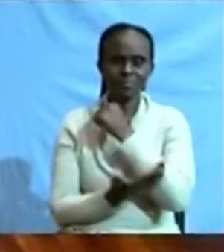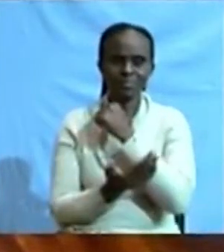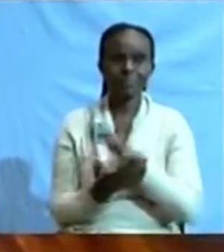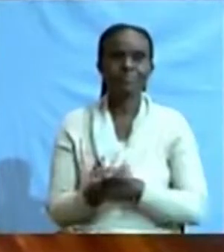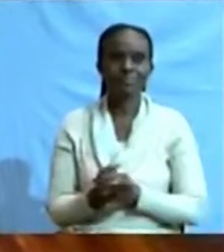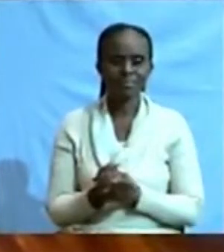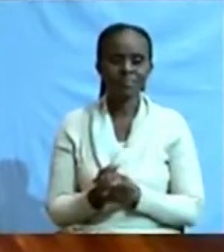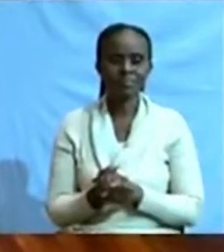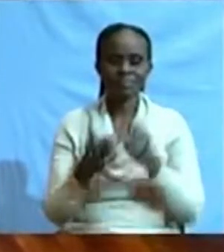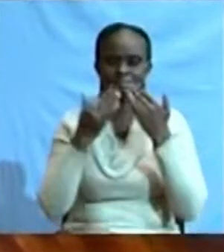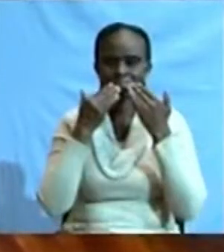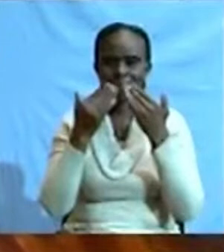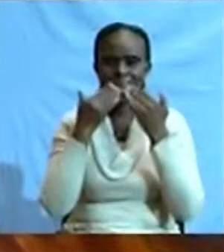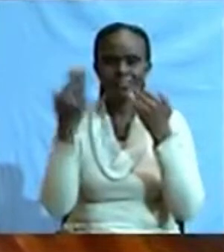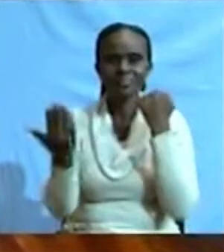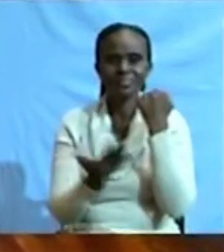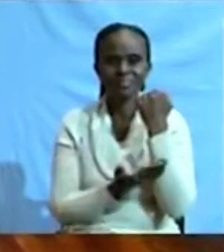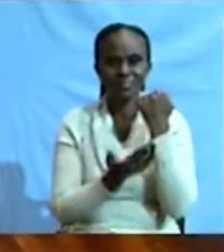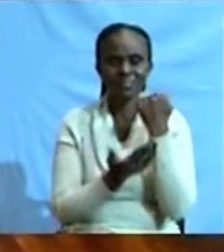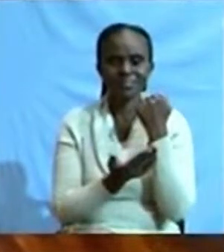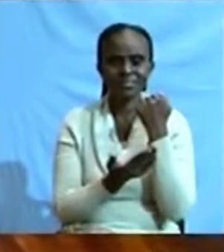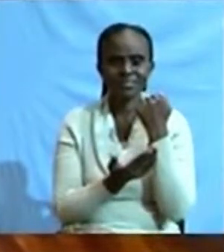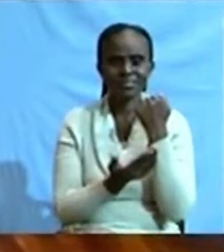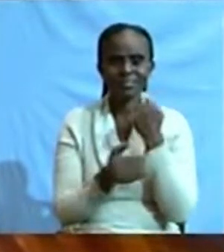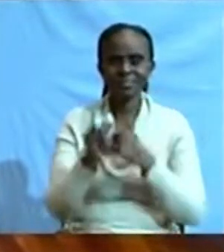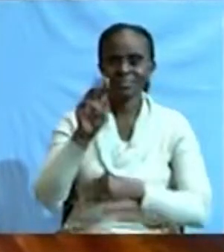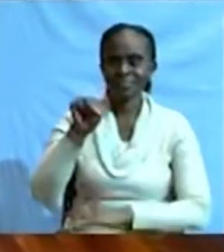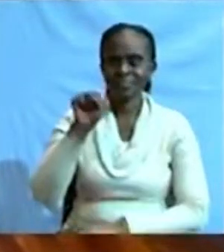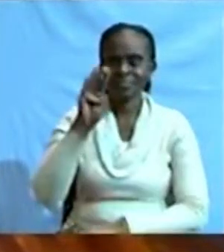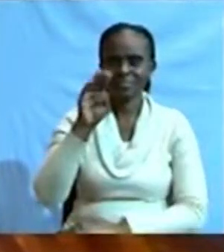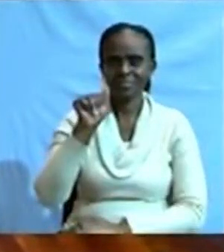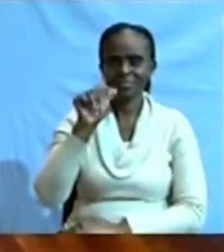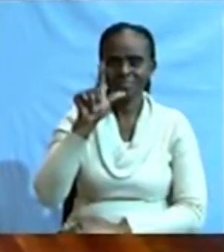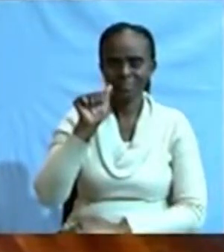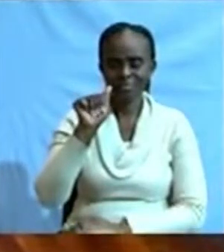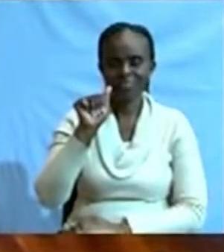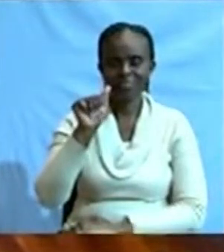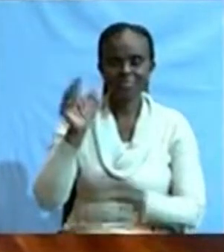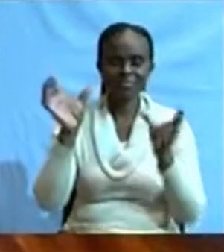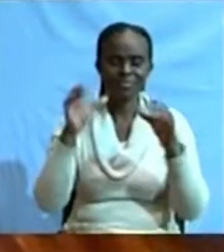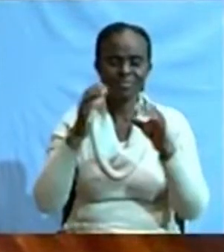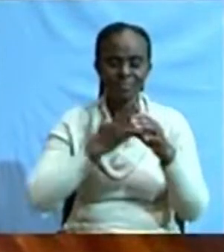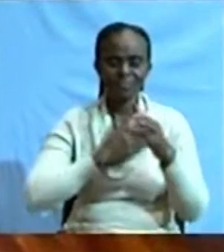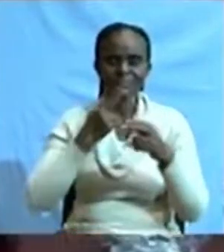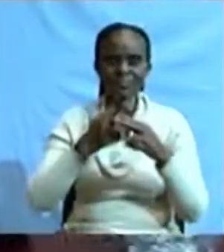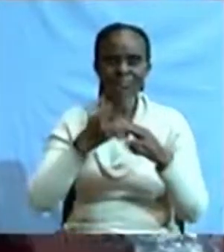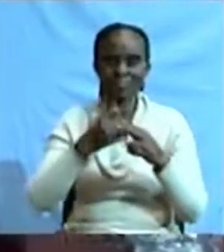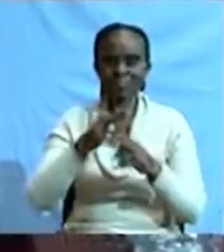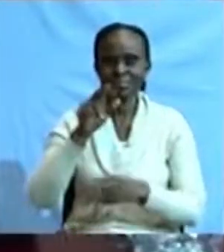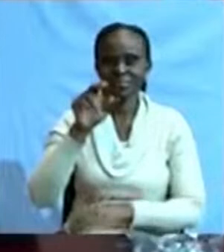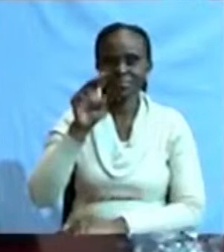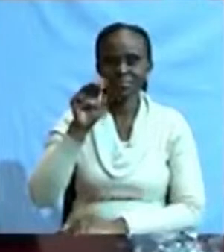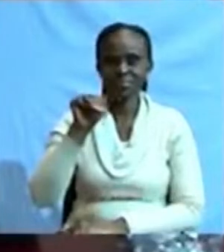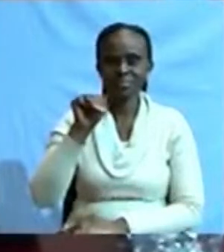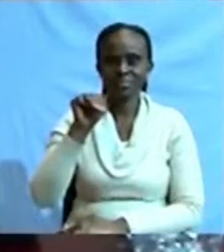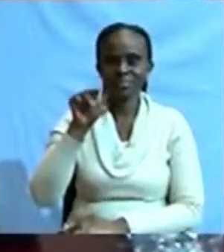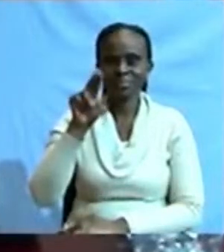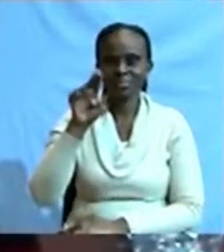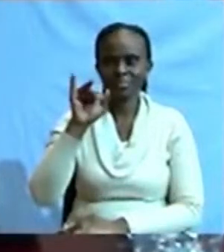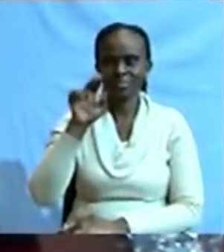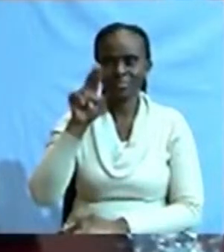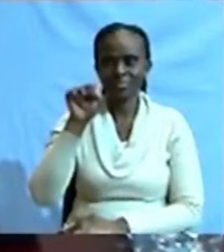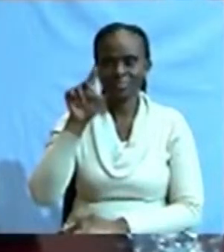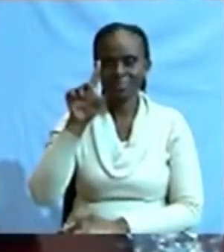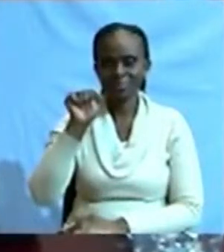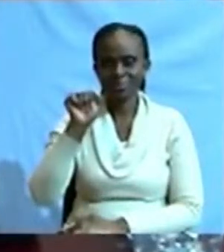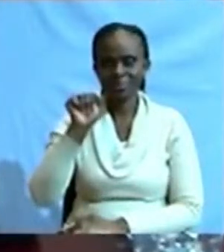you very much. Welcome, Mbala Municipal Council. My name is Mulunda Darius, Member of Parliament for